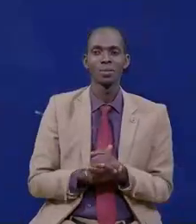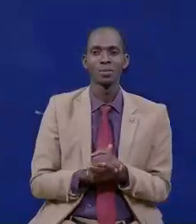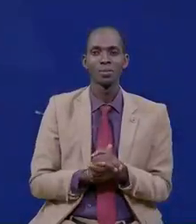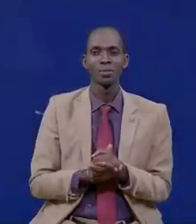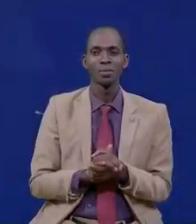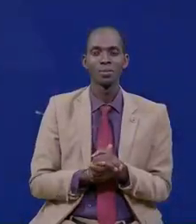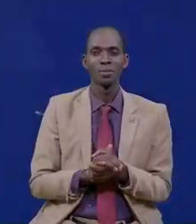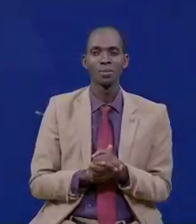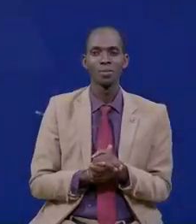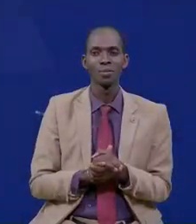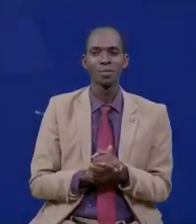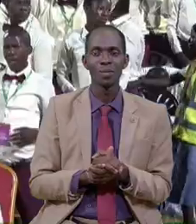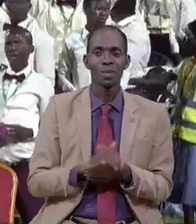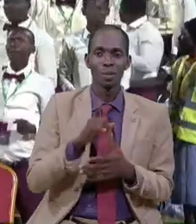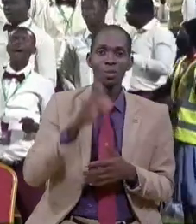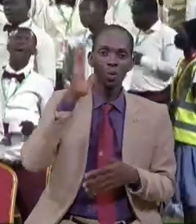You are welcome that healing.